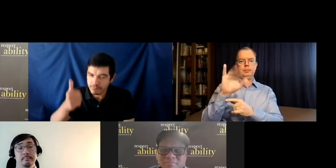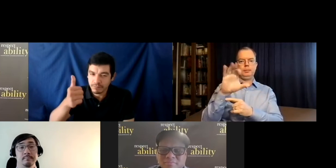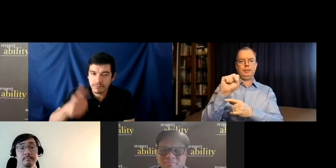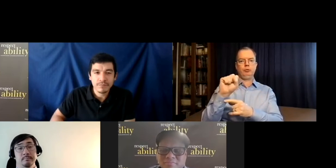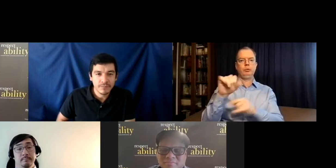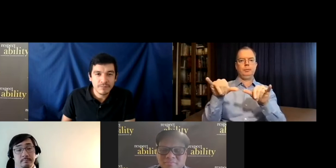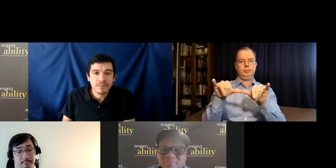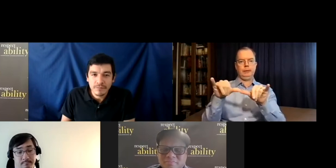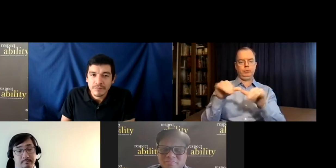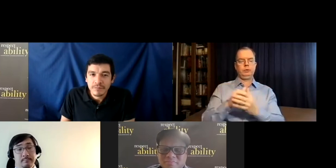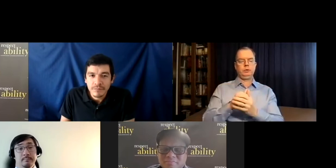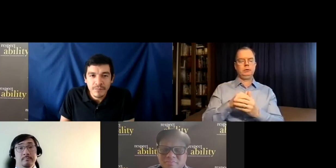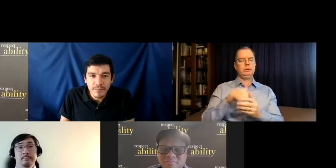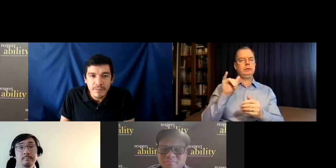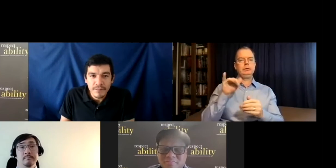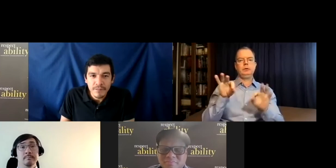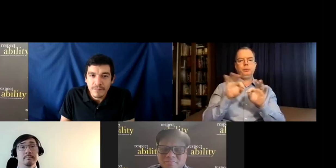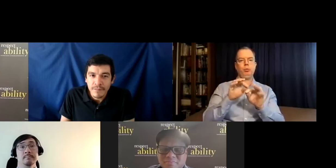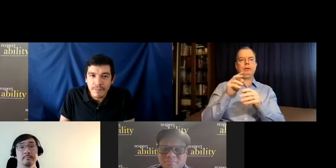ourselves.